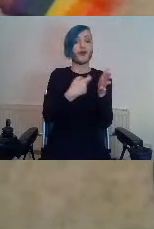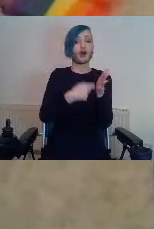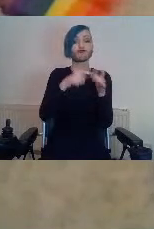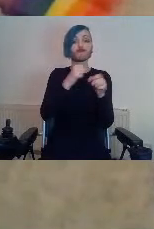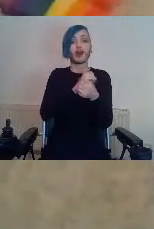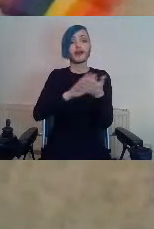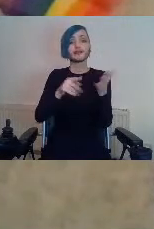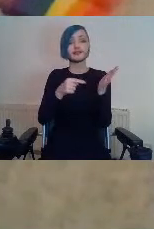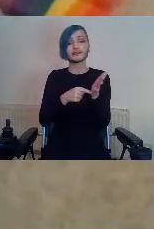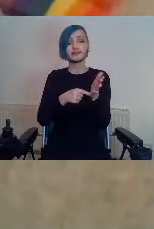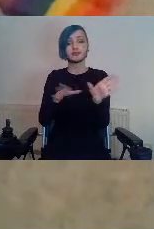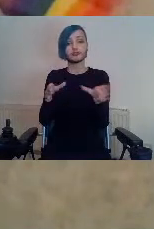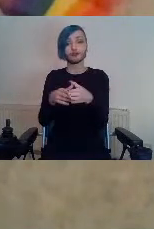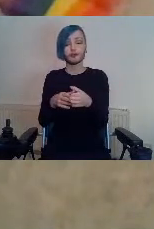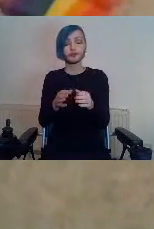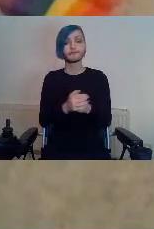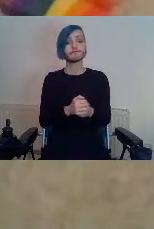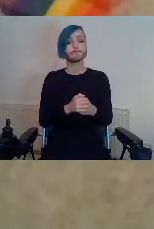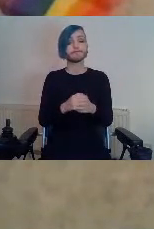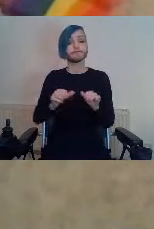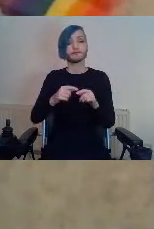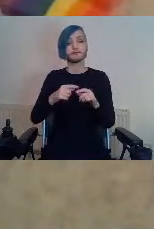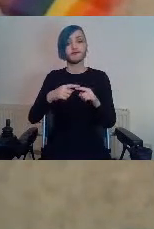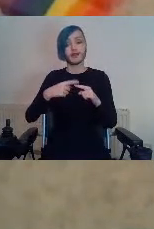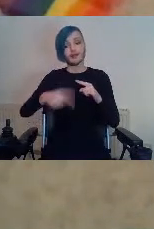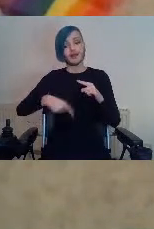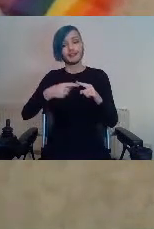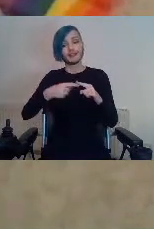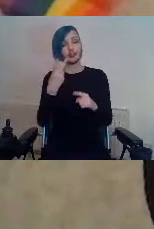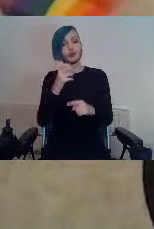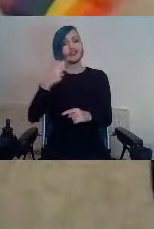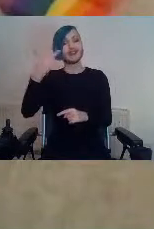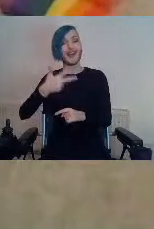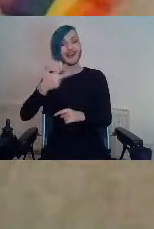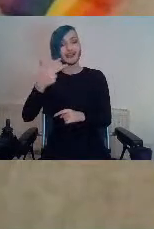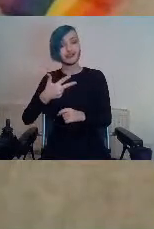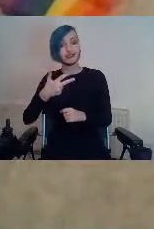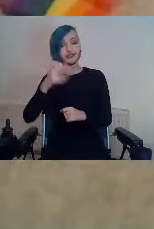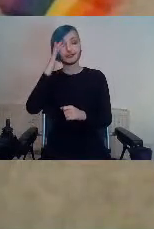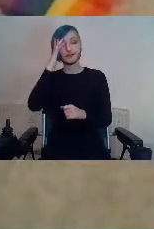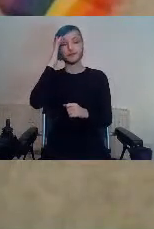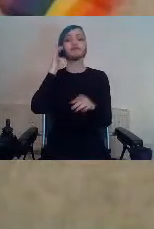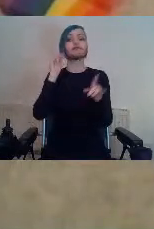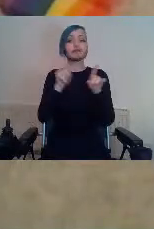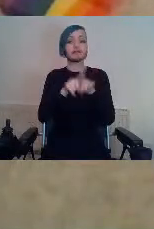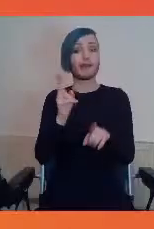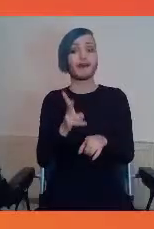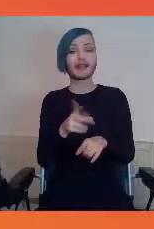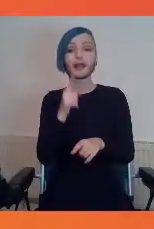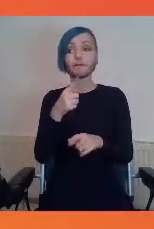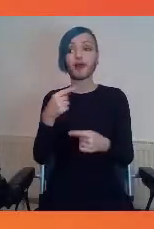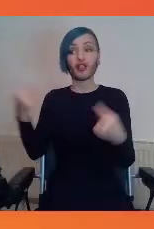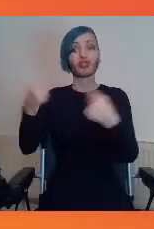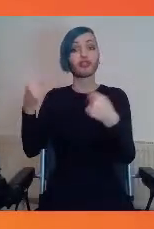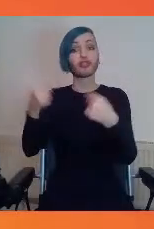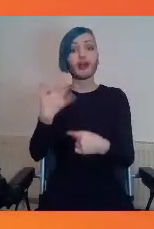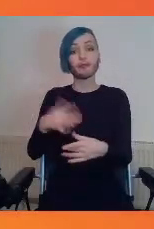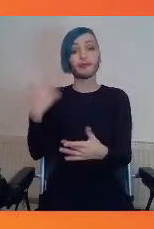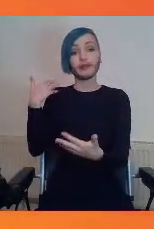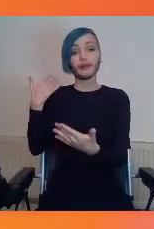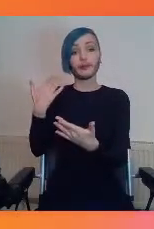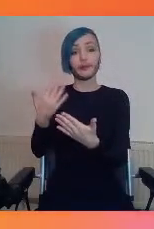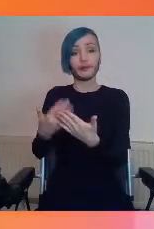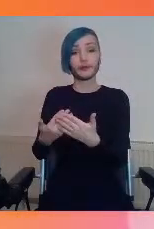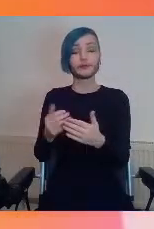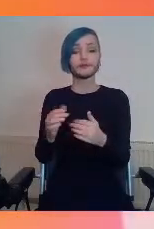same action, despite that we received a lot of threats from this far-right group. We are doing this